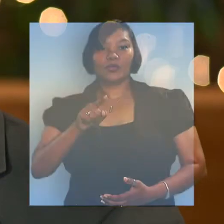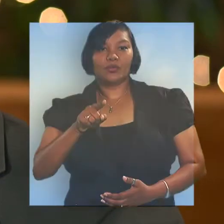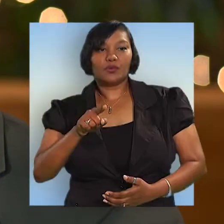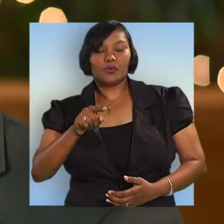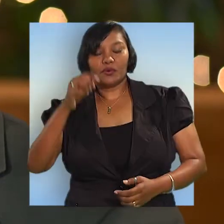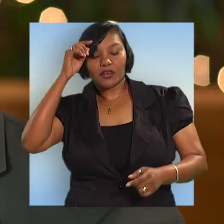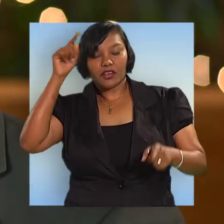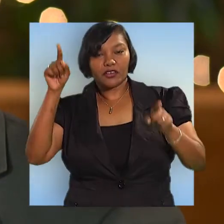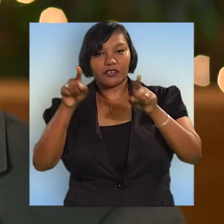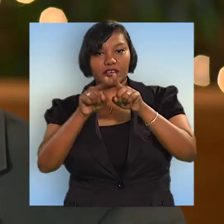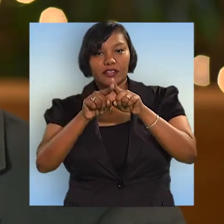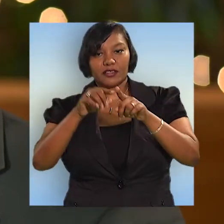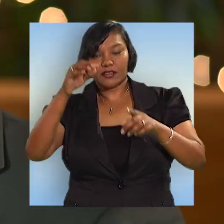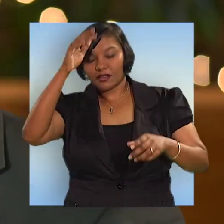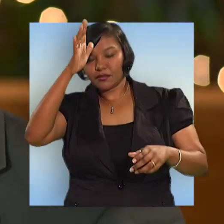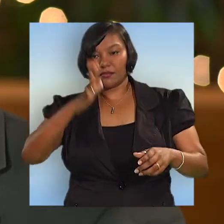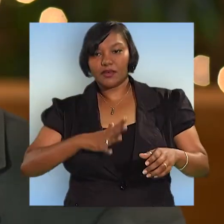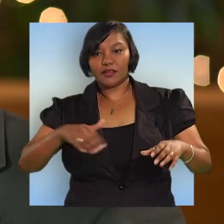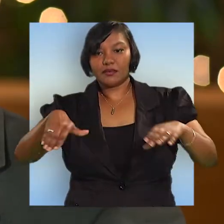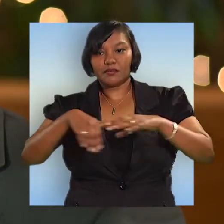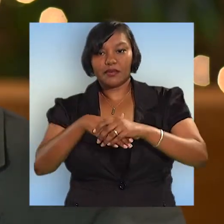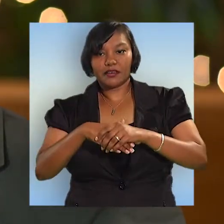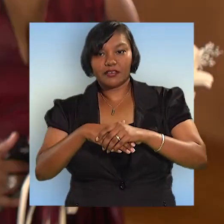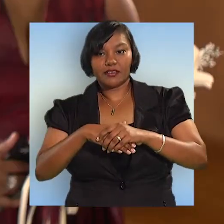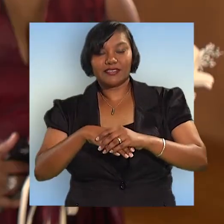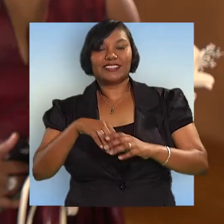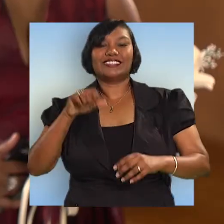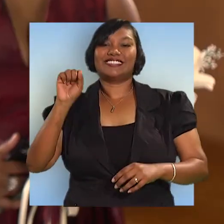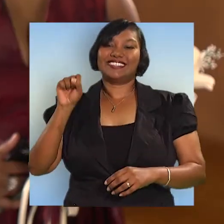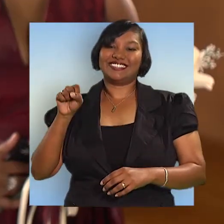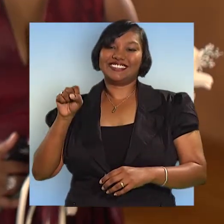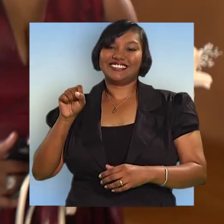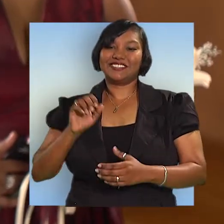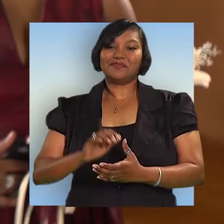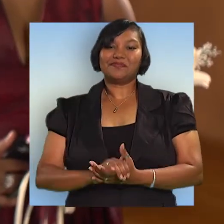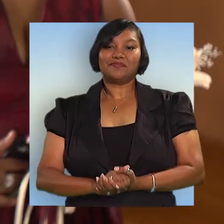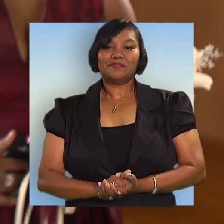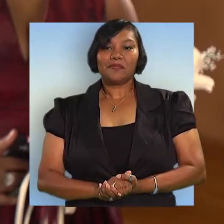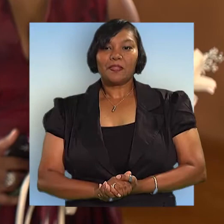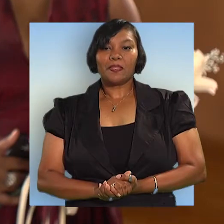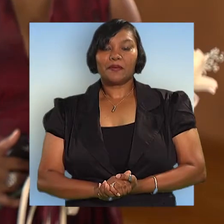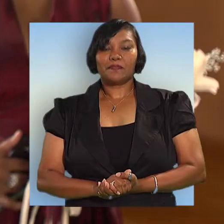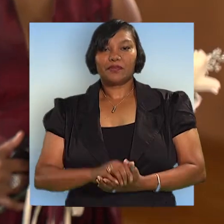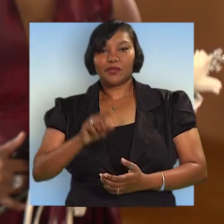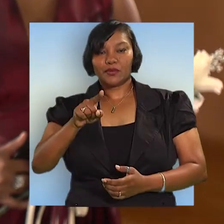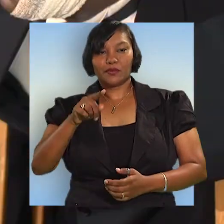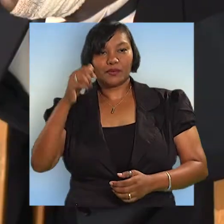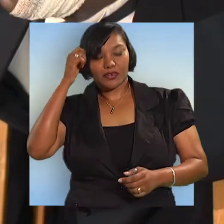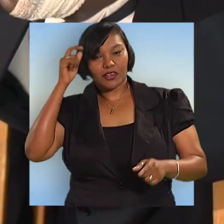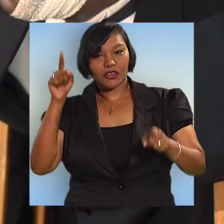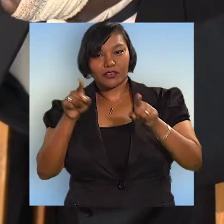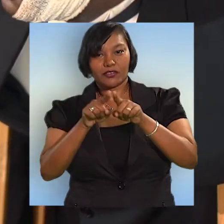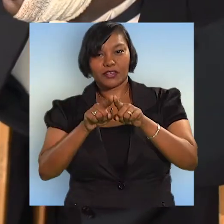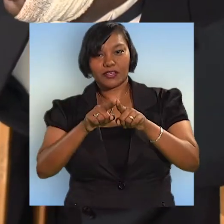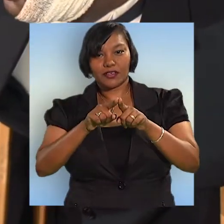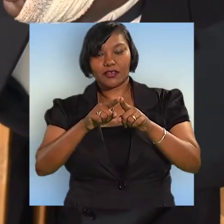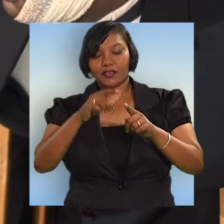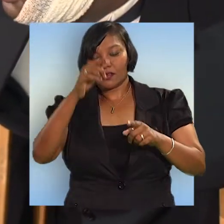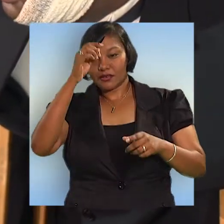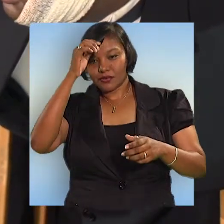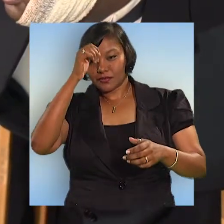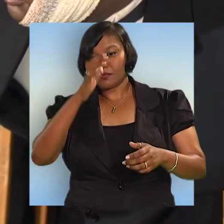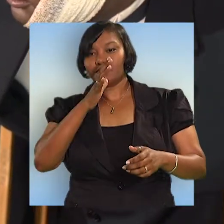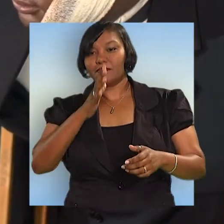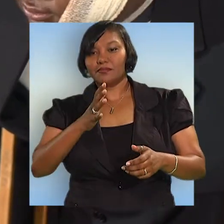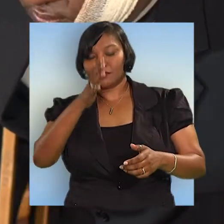Do you take this man to be your lawfully wedded husband? I do. Do you take this woman to be your lawfully